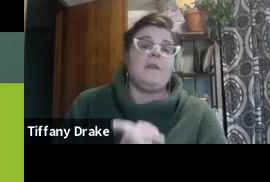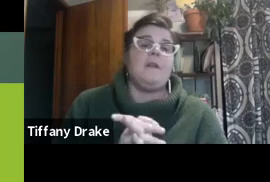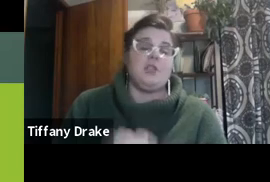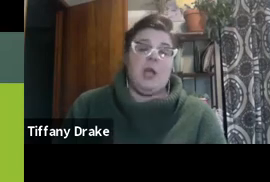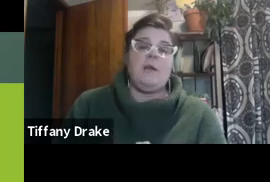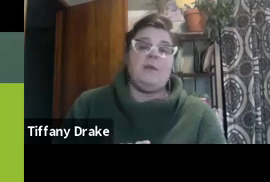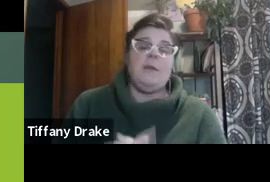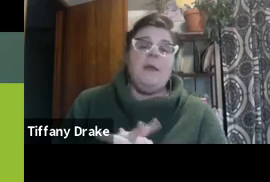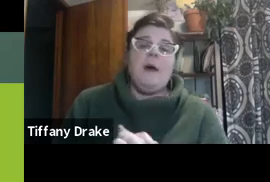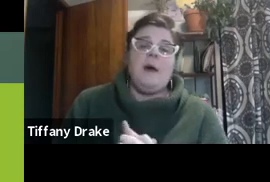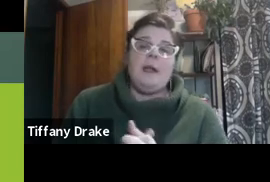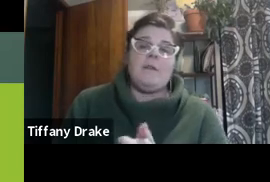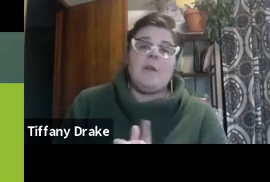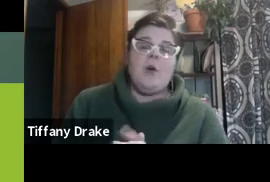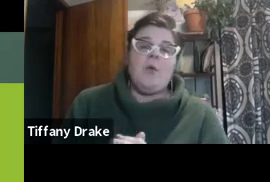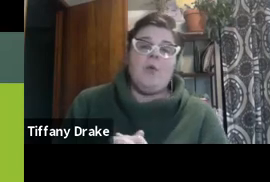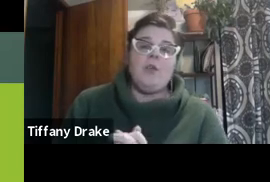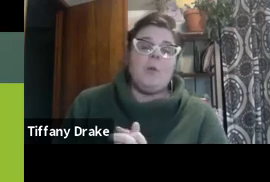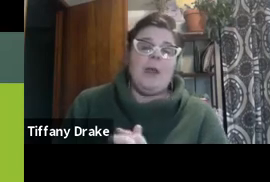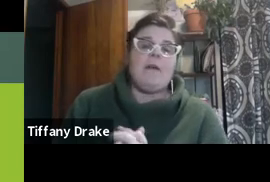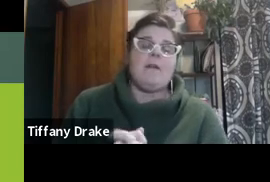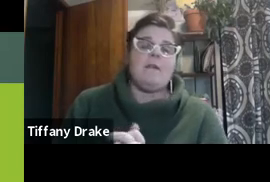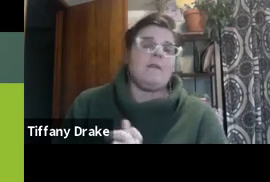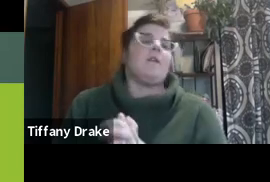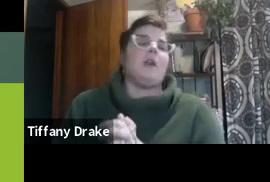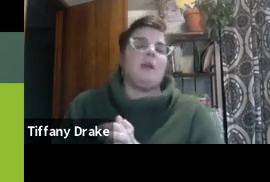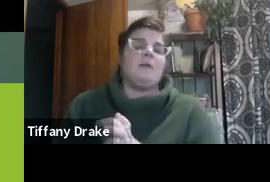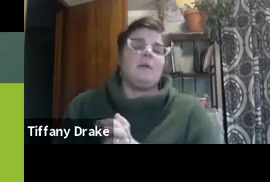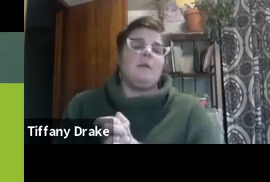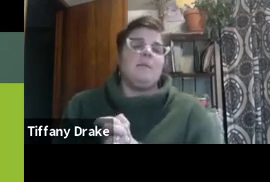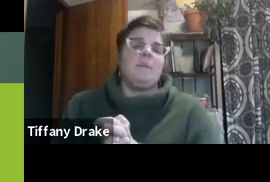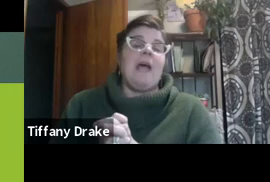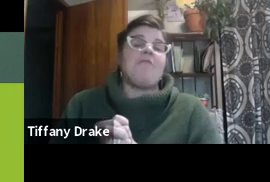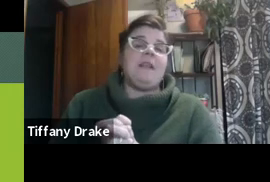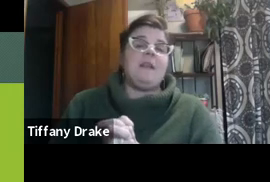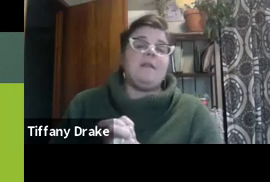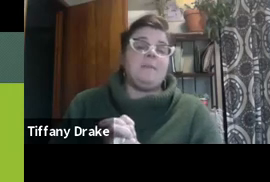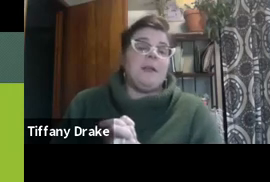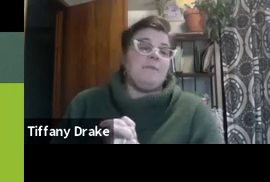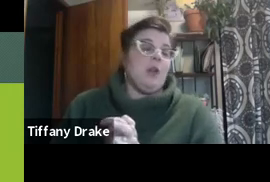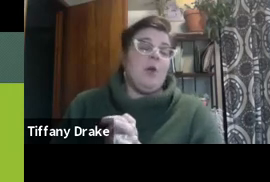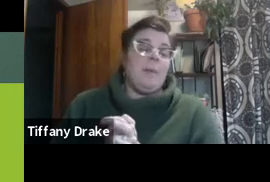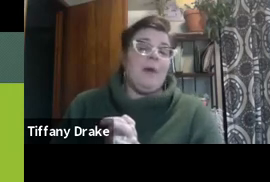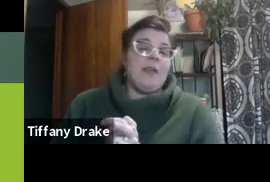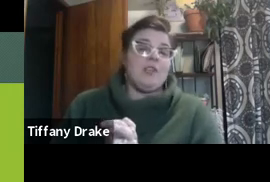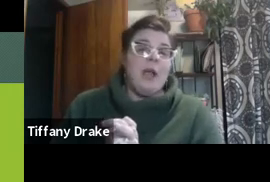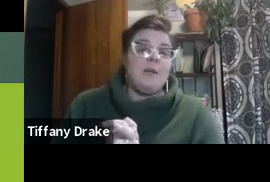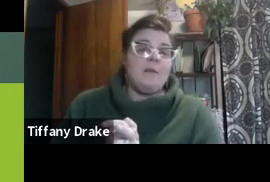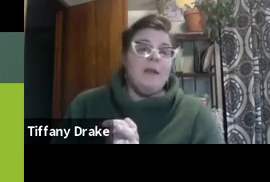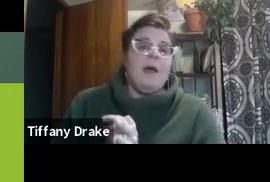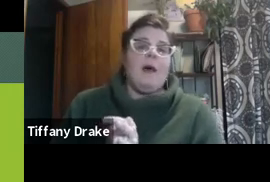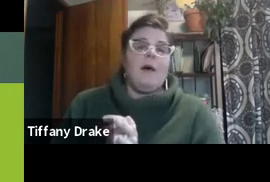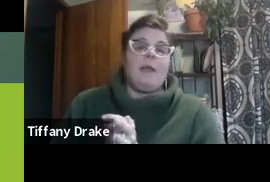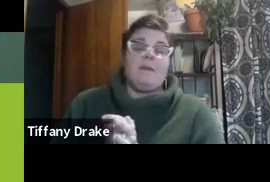often still a child. And so, you know, parents still are gonna have feelings, you know, about that